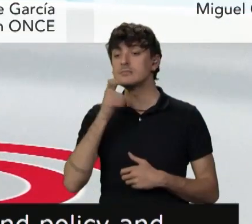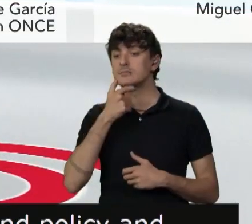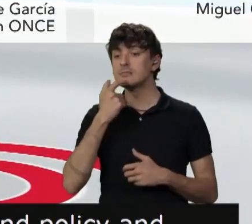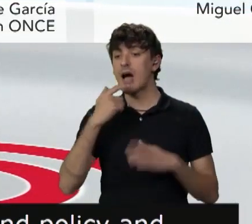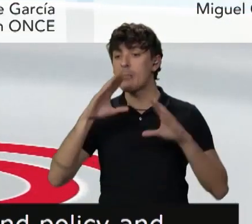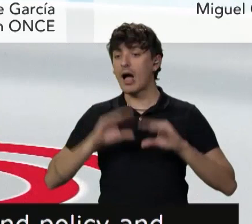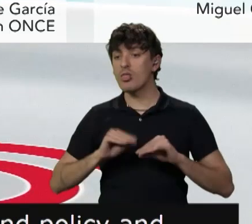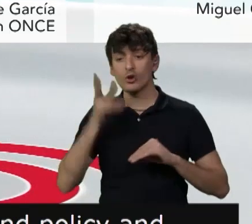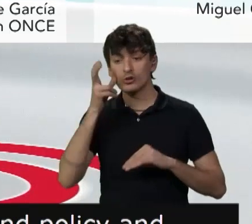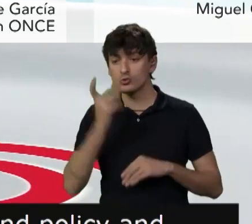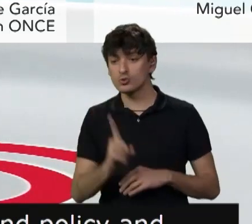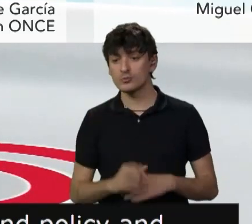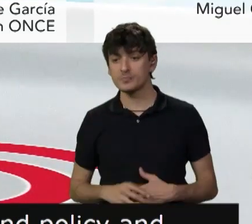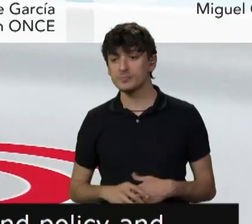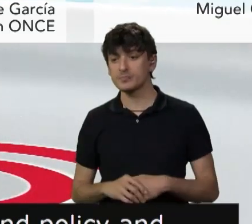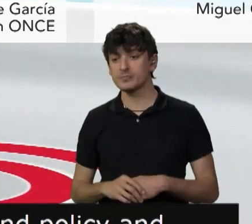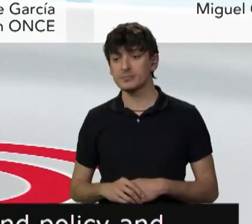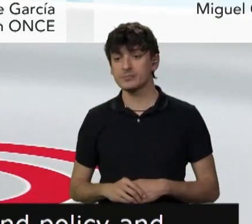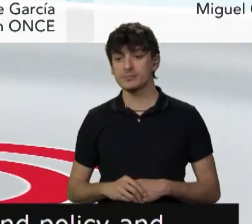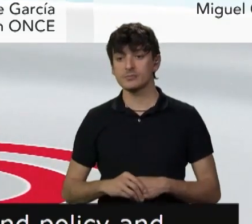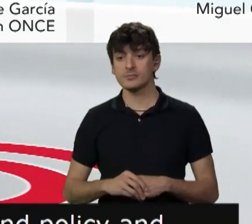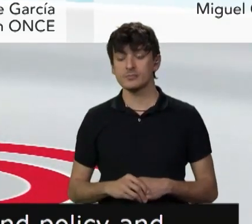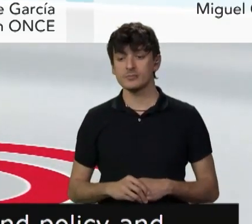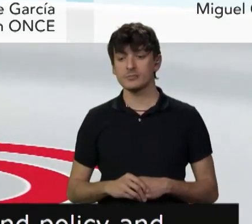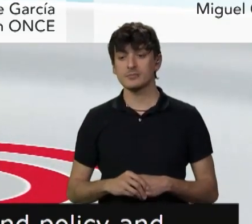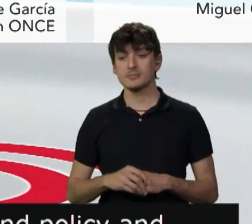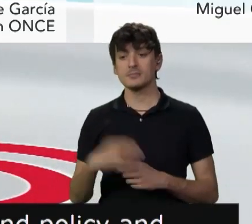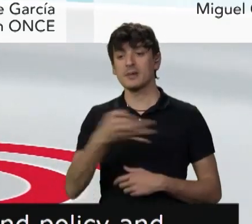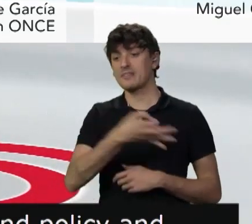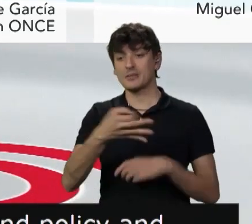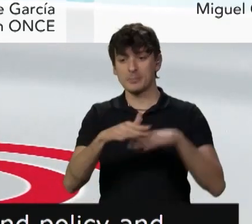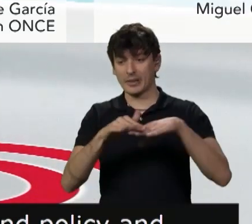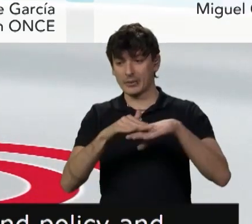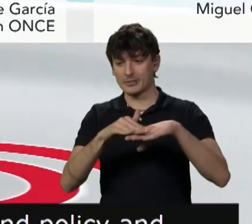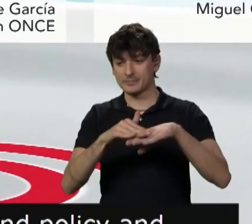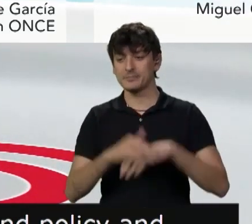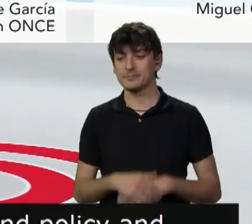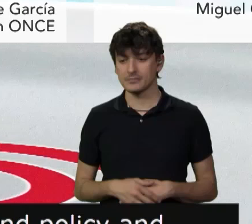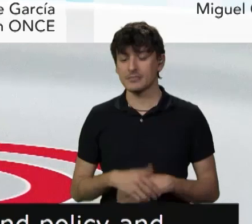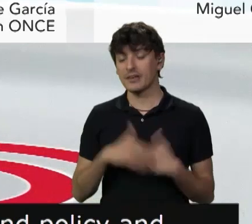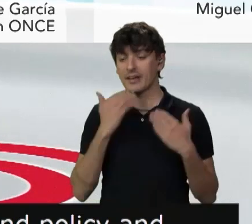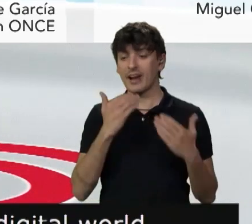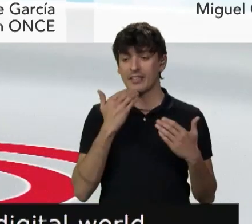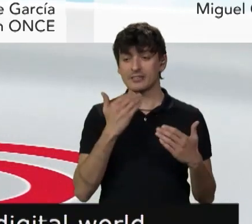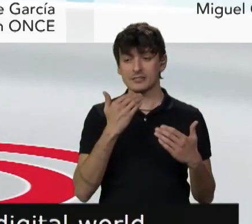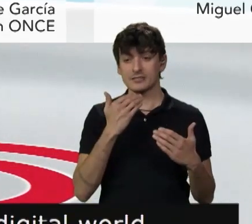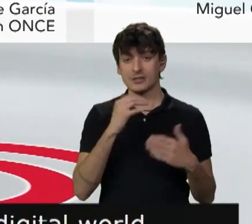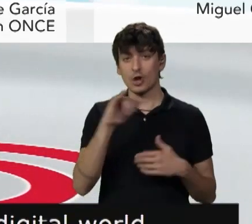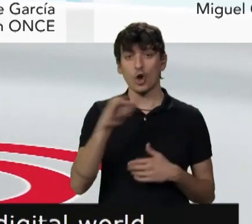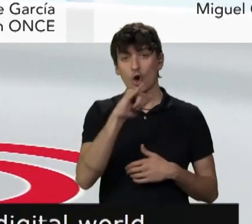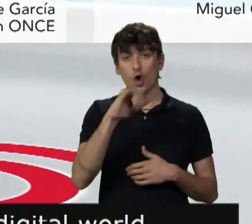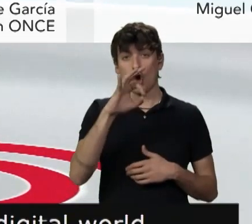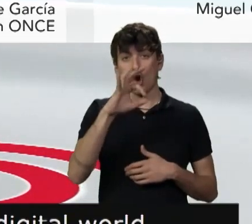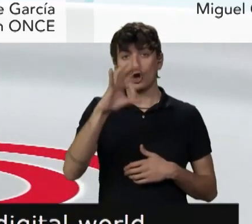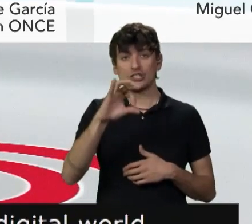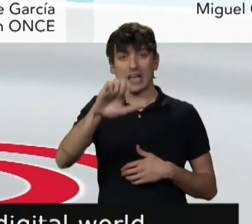Disculpa, no se te escucha. No se te escucha. We can't hear you. Perfecto, disculpa. There we go. Sorry. Que Sorry, yeah. muchas gracias, Thanks José, very much, por la Jose, explicación.